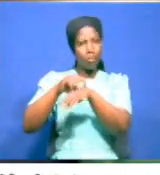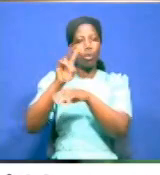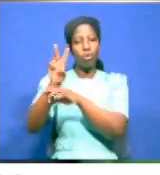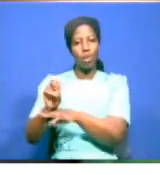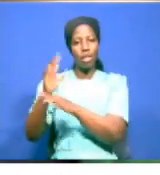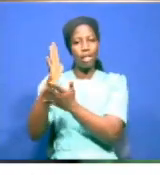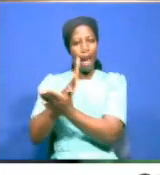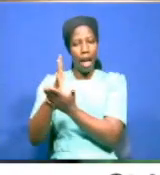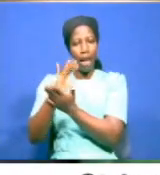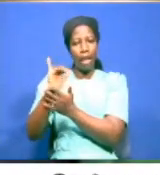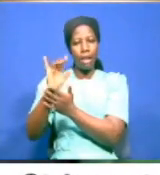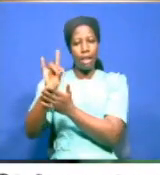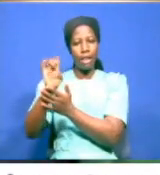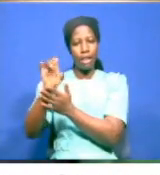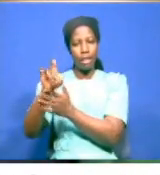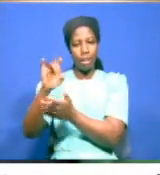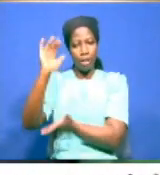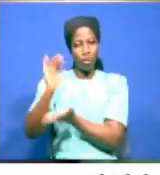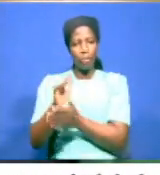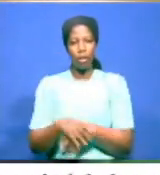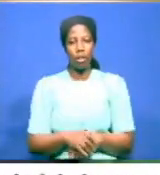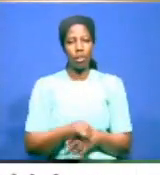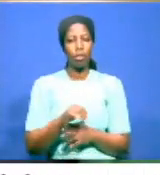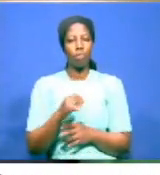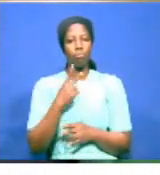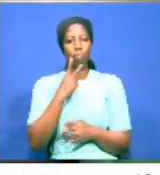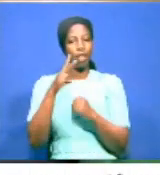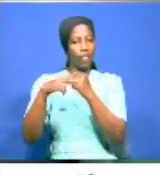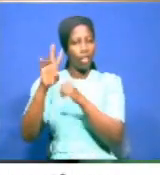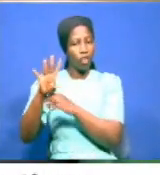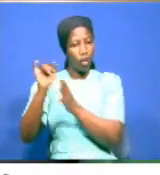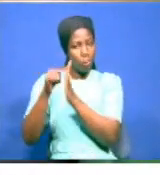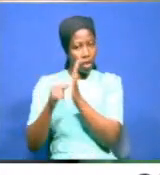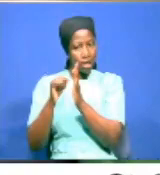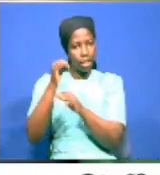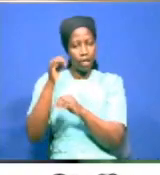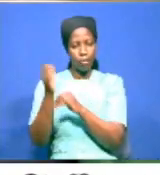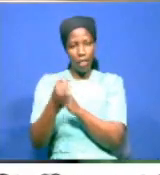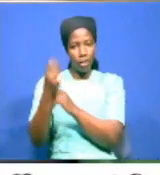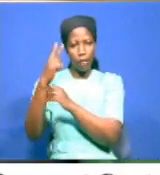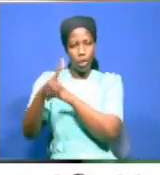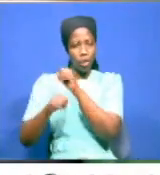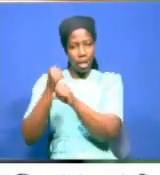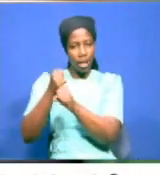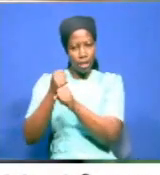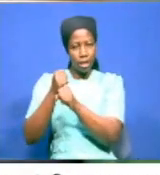index dropped from 2,674 points in December 2019 from